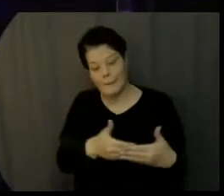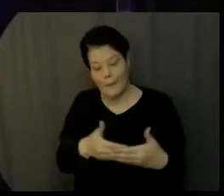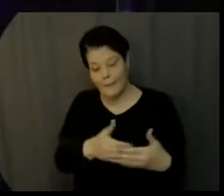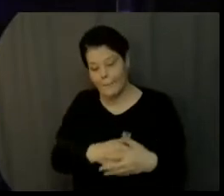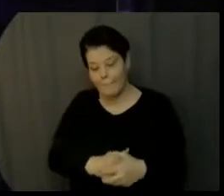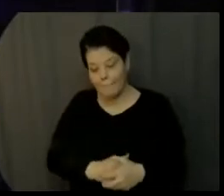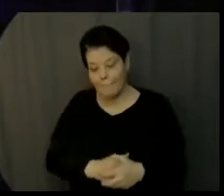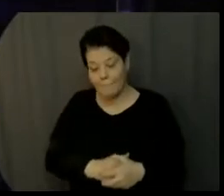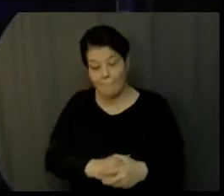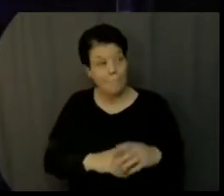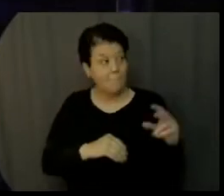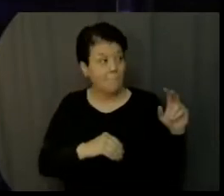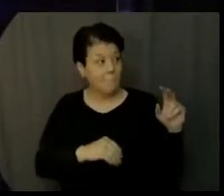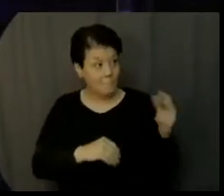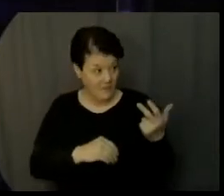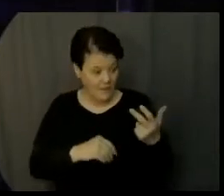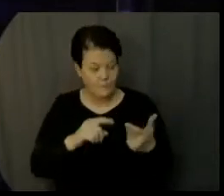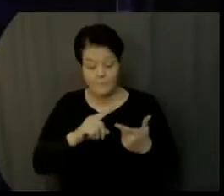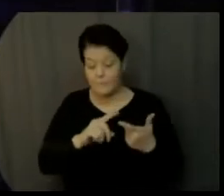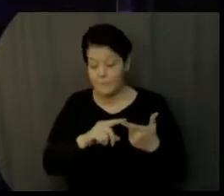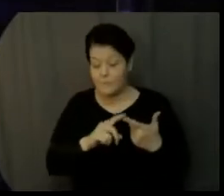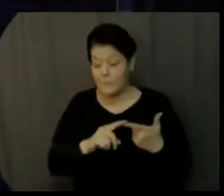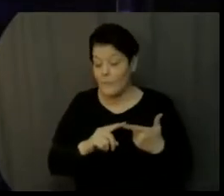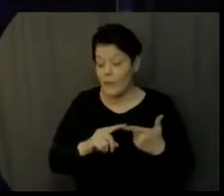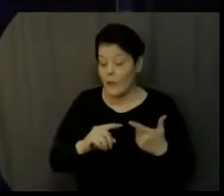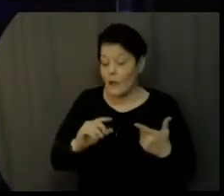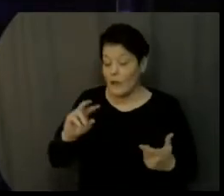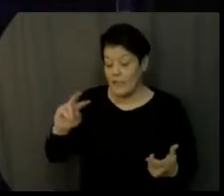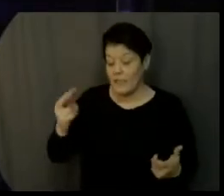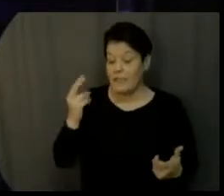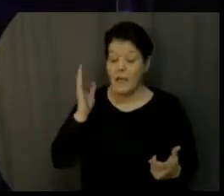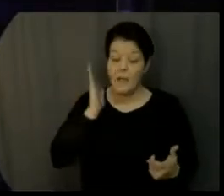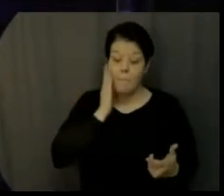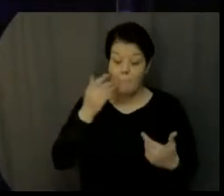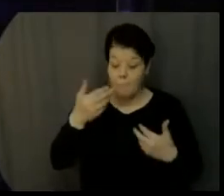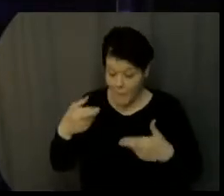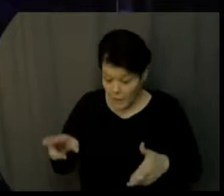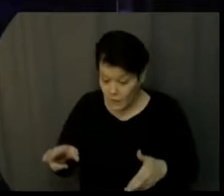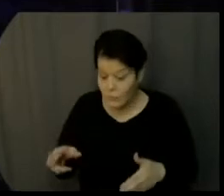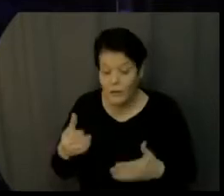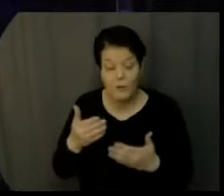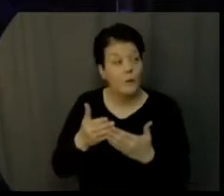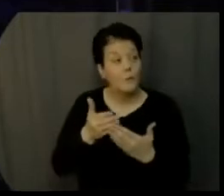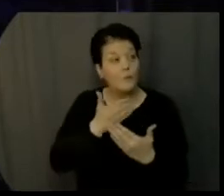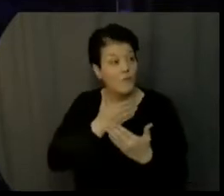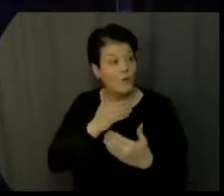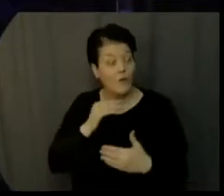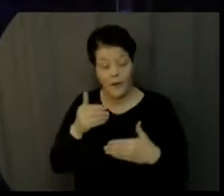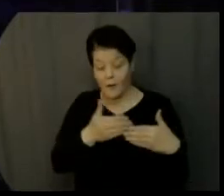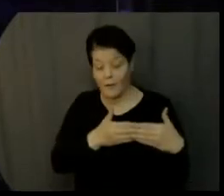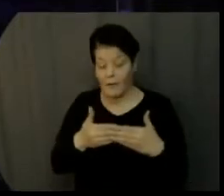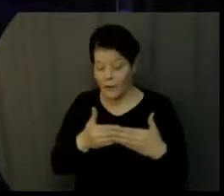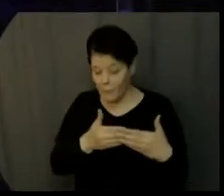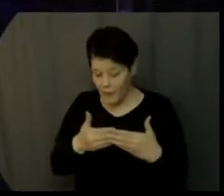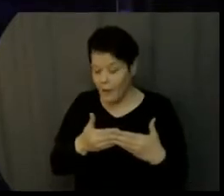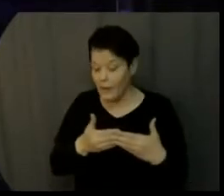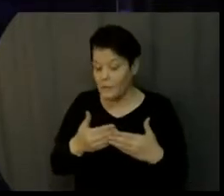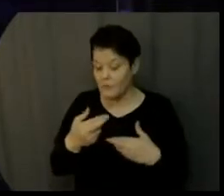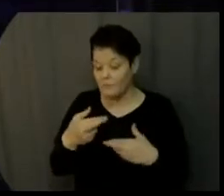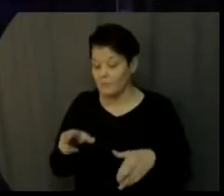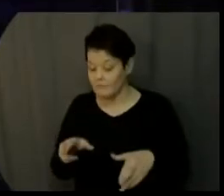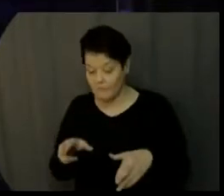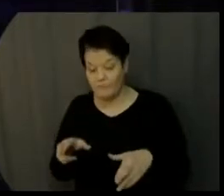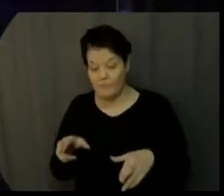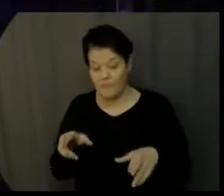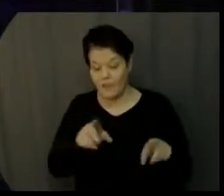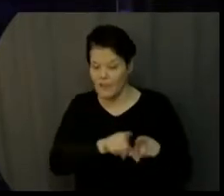guest bedroom that suddenly became a nursery, a children's room. And so we filled it with the crib. We took out the office space. We filled it with the